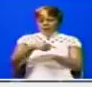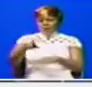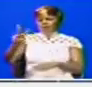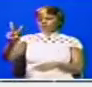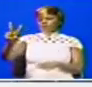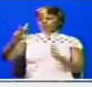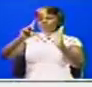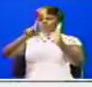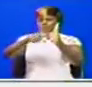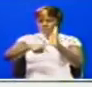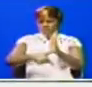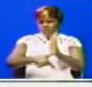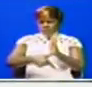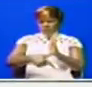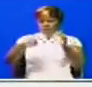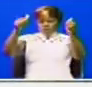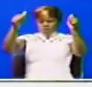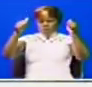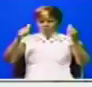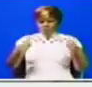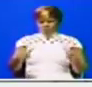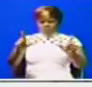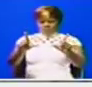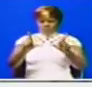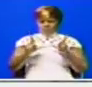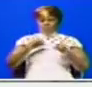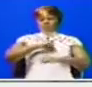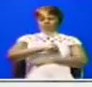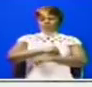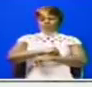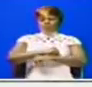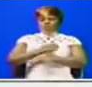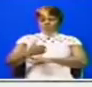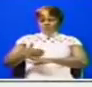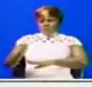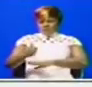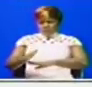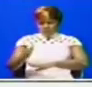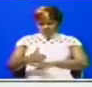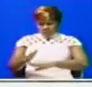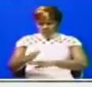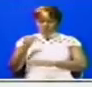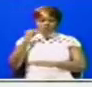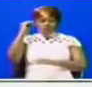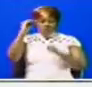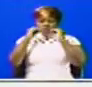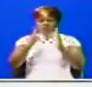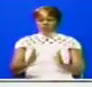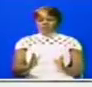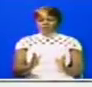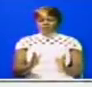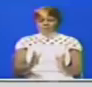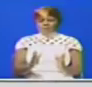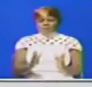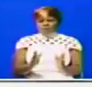a circular from the Ministry of Education deregistering the school was sent by Basic Education Principal Secretary Belio